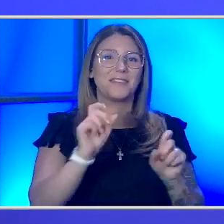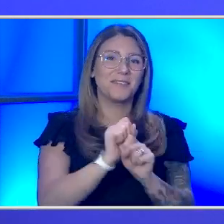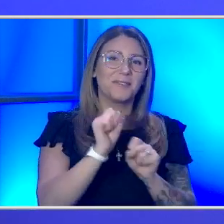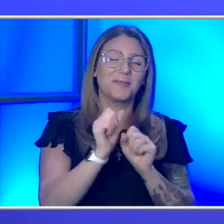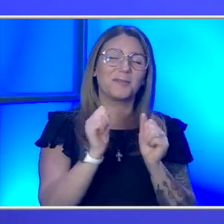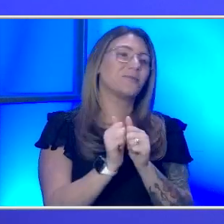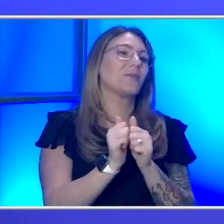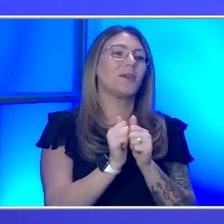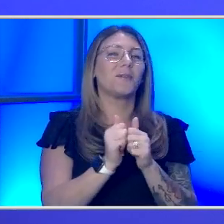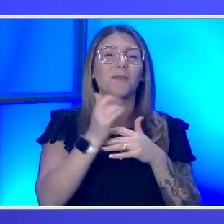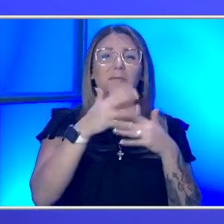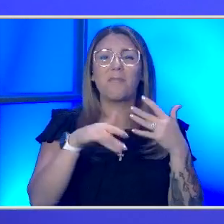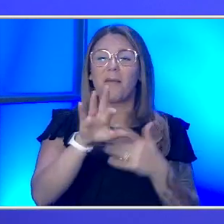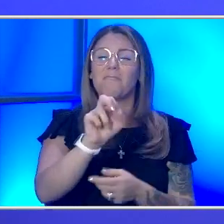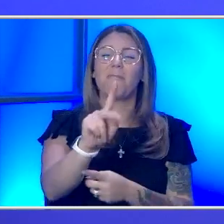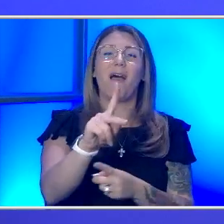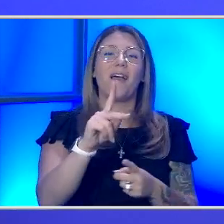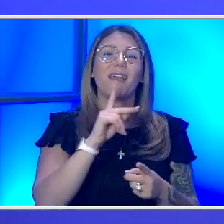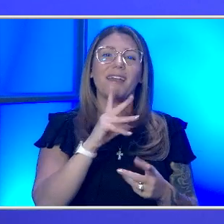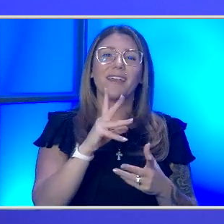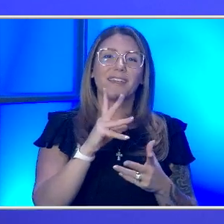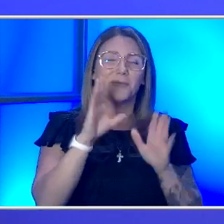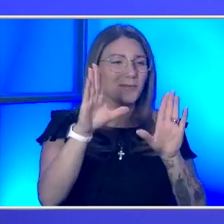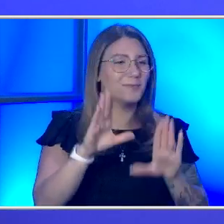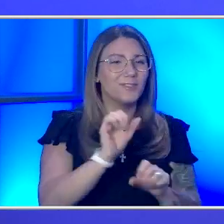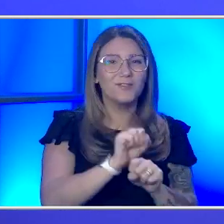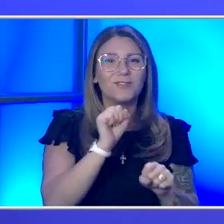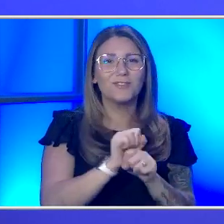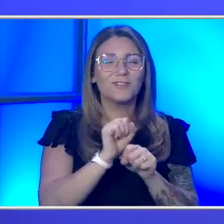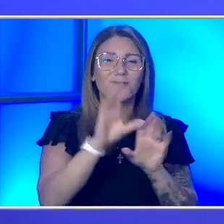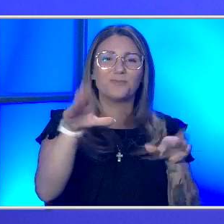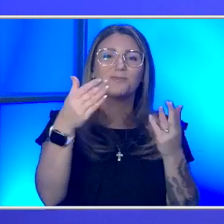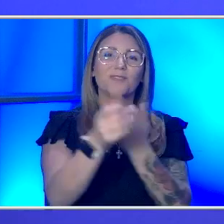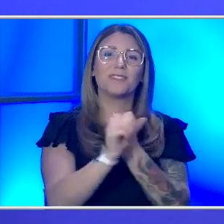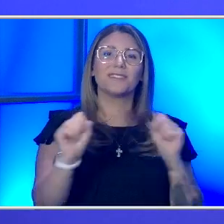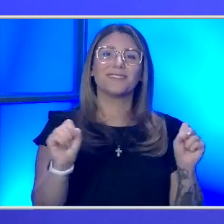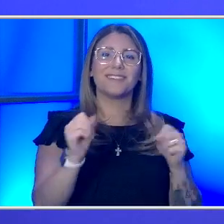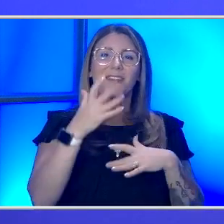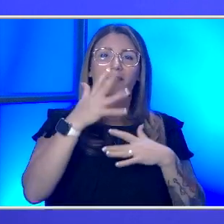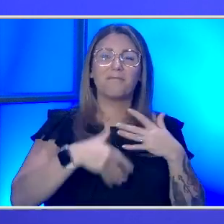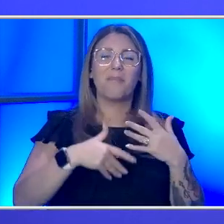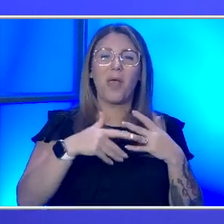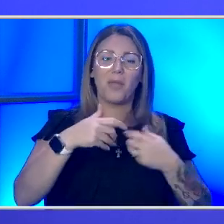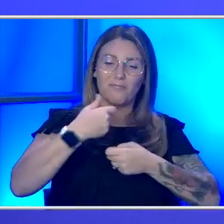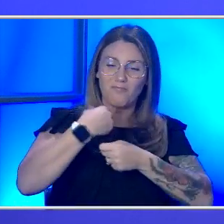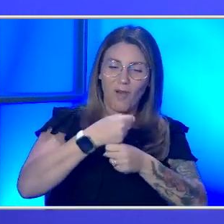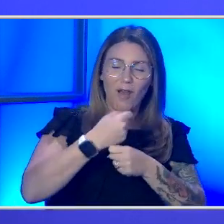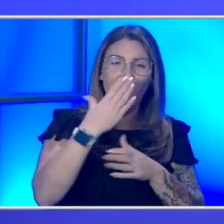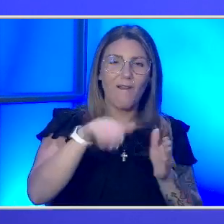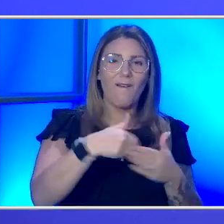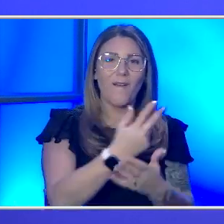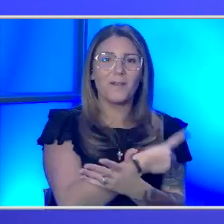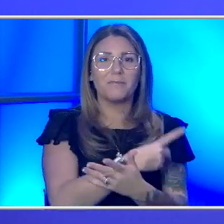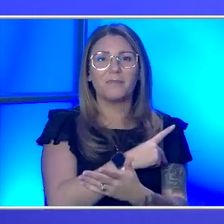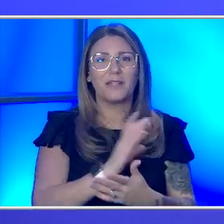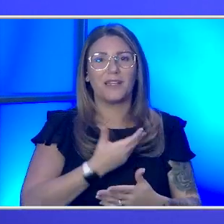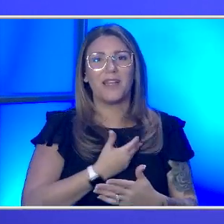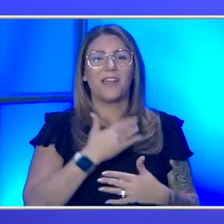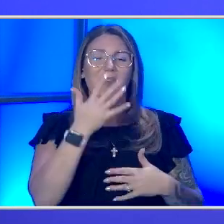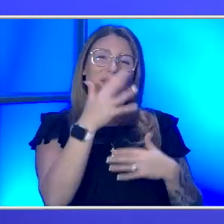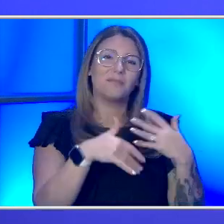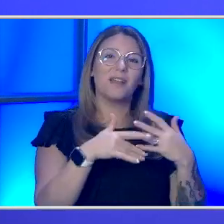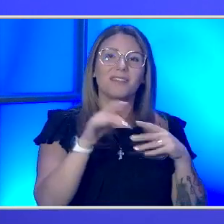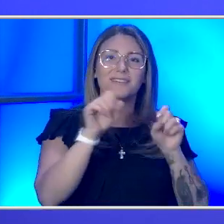an excellent job providing safe blood products for all patients of our health system. And I'm thankful to our blood donors. They